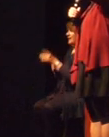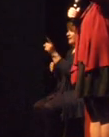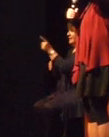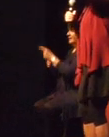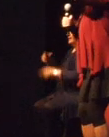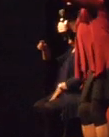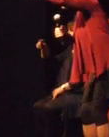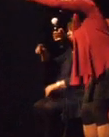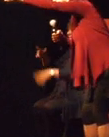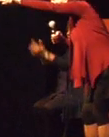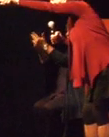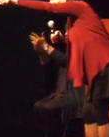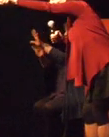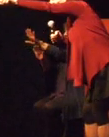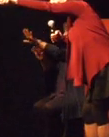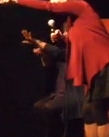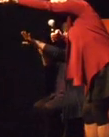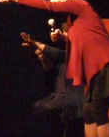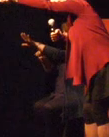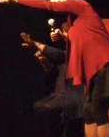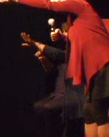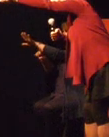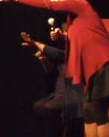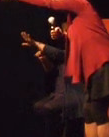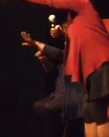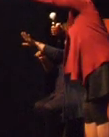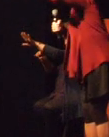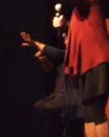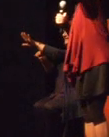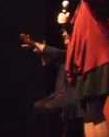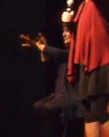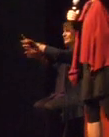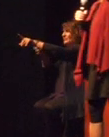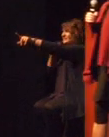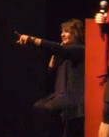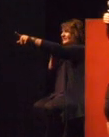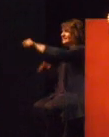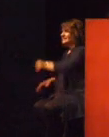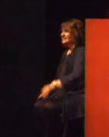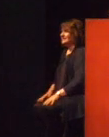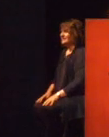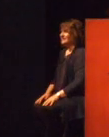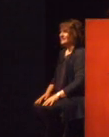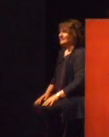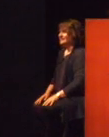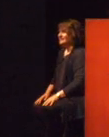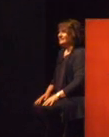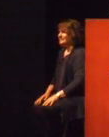Quay. If you pass the mic up, four rows up, there's somebody who wants it.